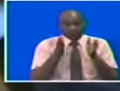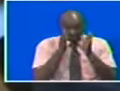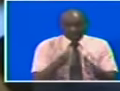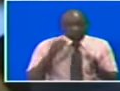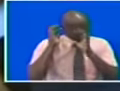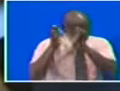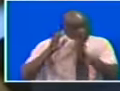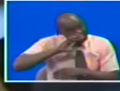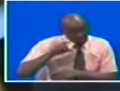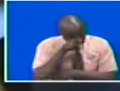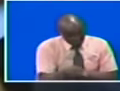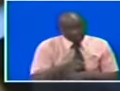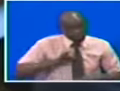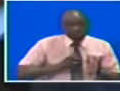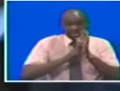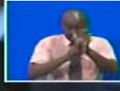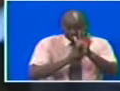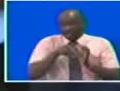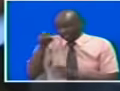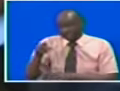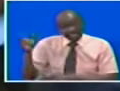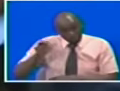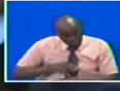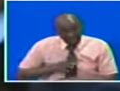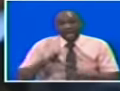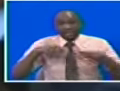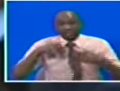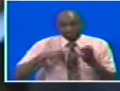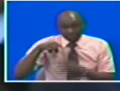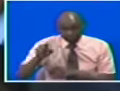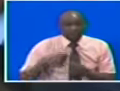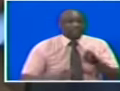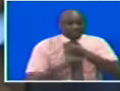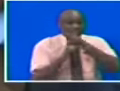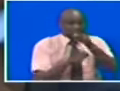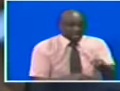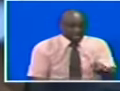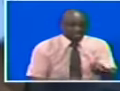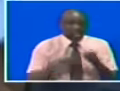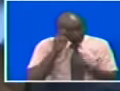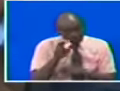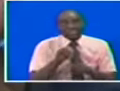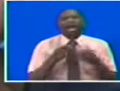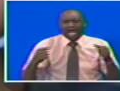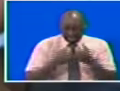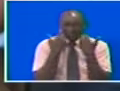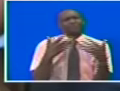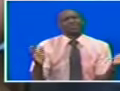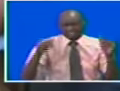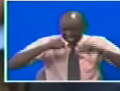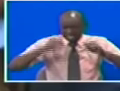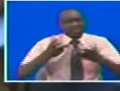wa Kilifi County Women Rep. Na huyu mama akakubali kwamba yeye atamsaidia. And you can see the result of